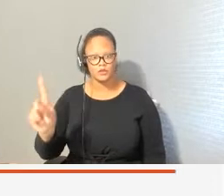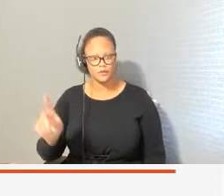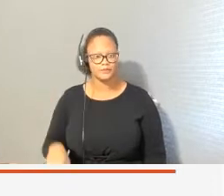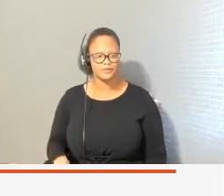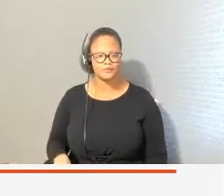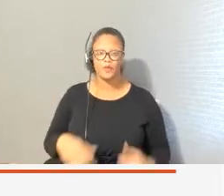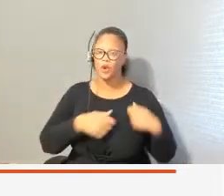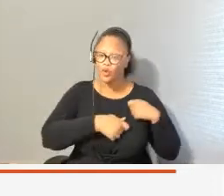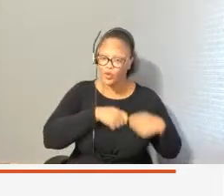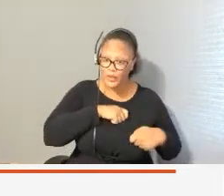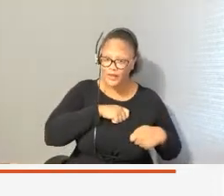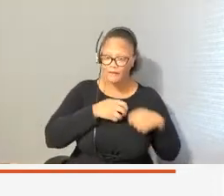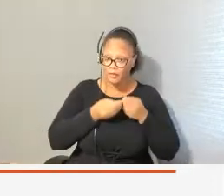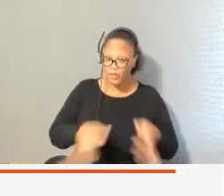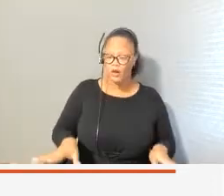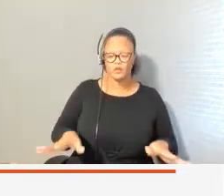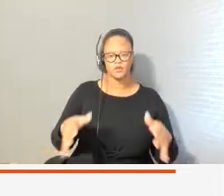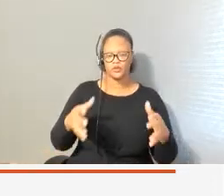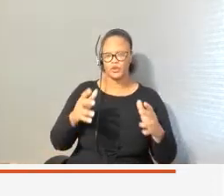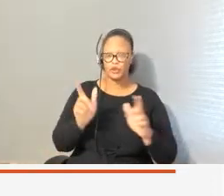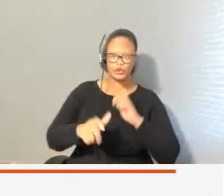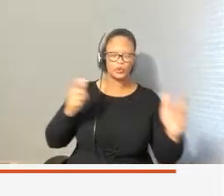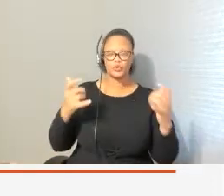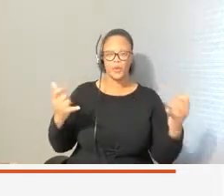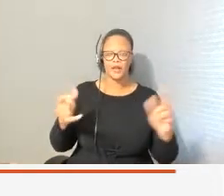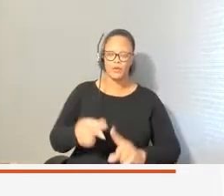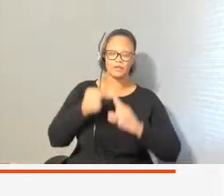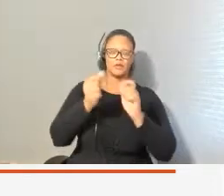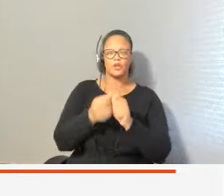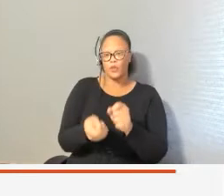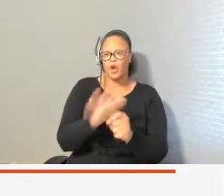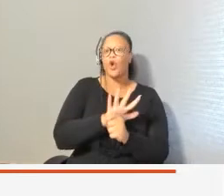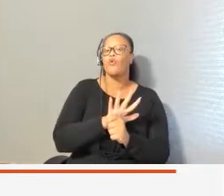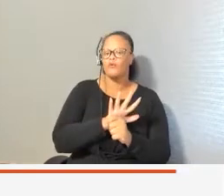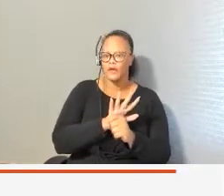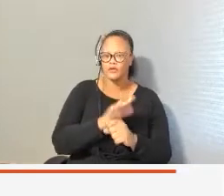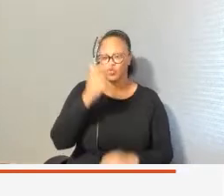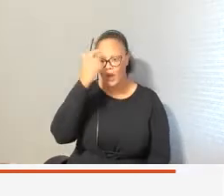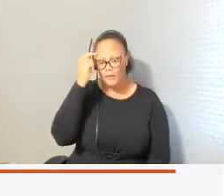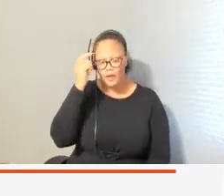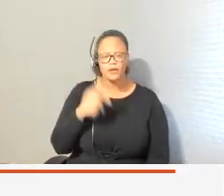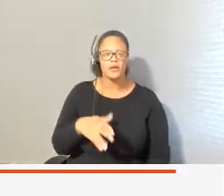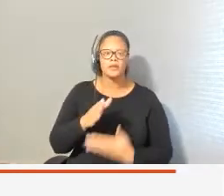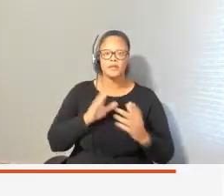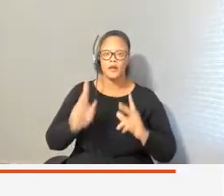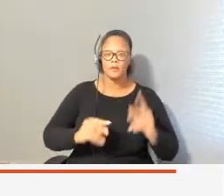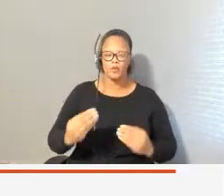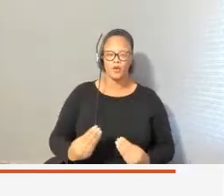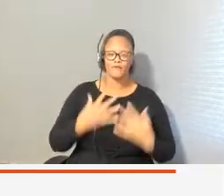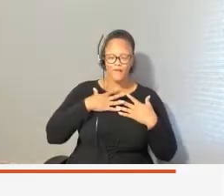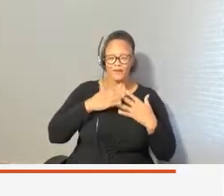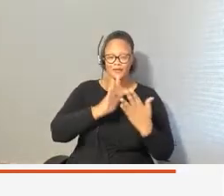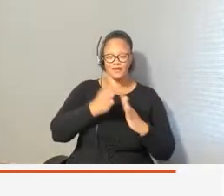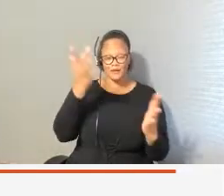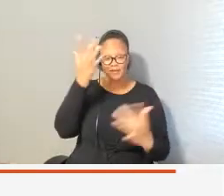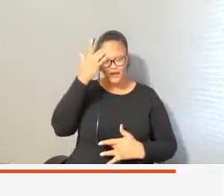now, especially with COVID and COVID-related trauma. So many people have either been infected and were sick, and we had a lot